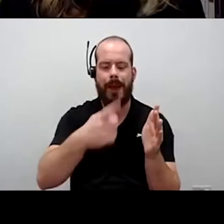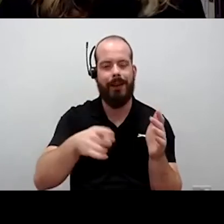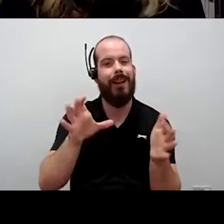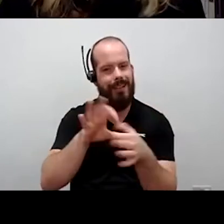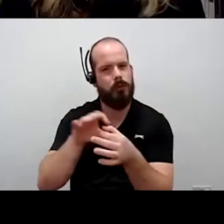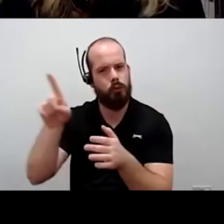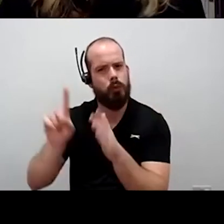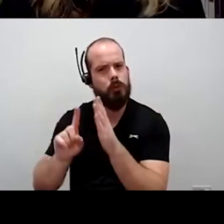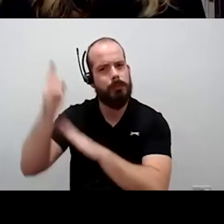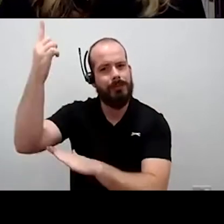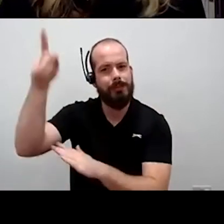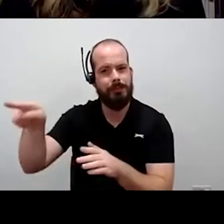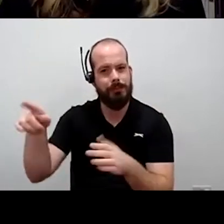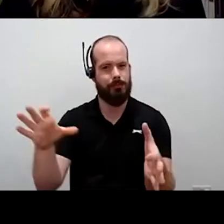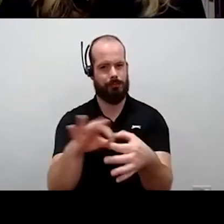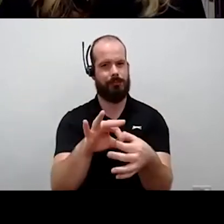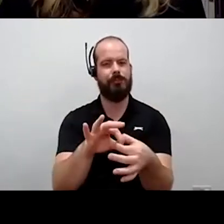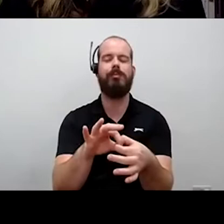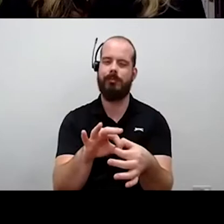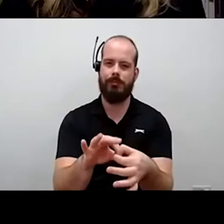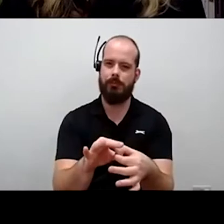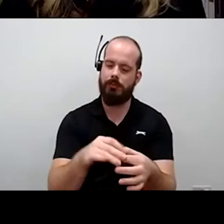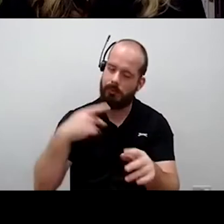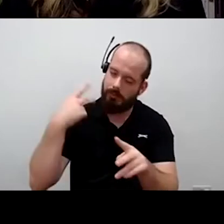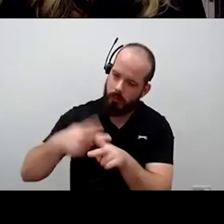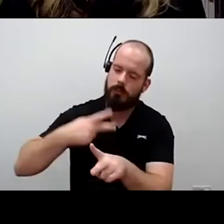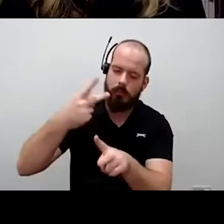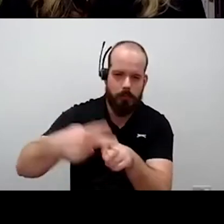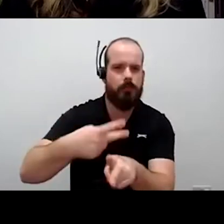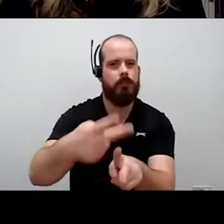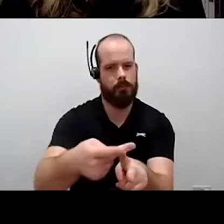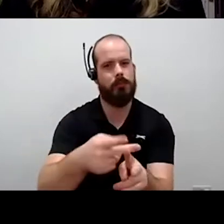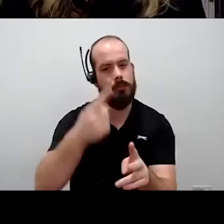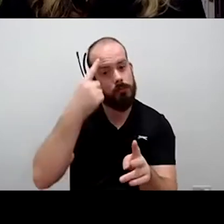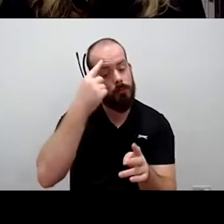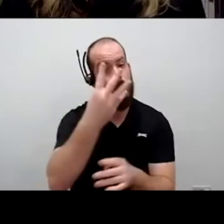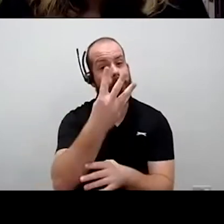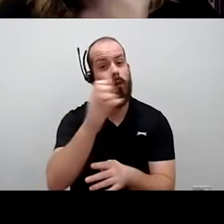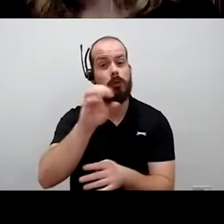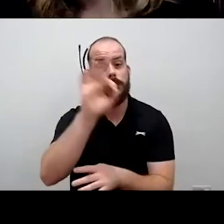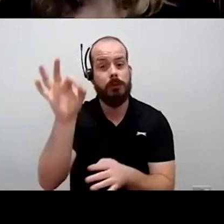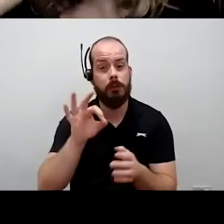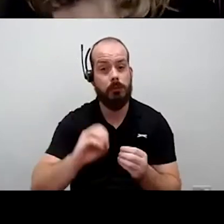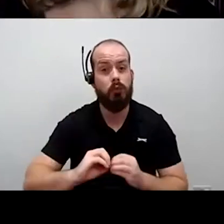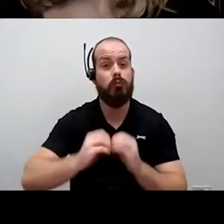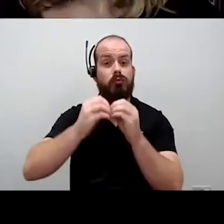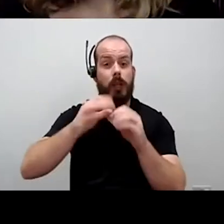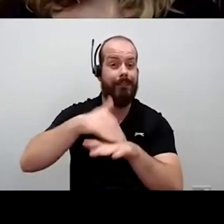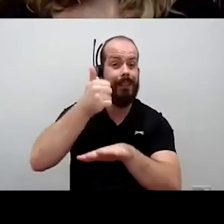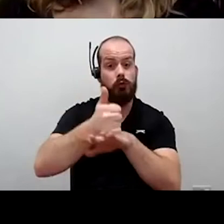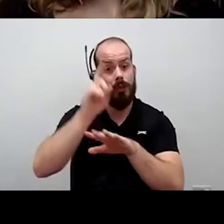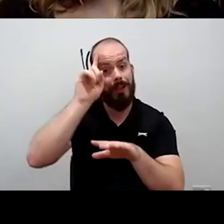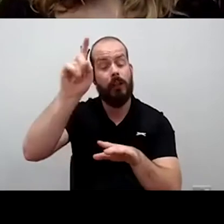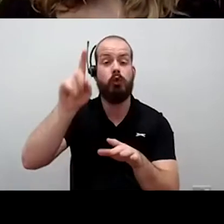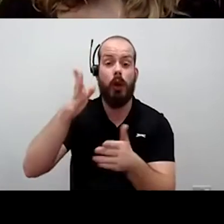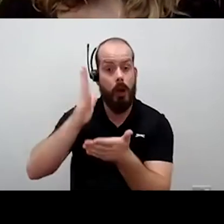so often the case that and with 40% of the world's innovation being military, but we don't really talk about that. This is just a